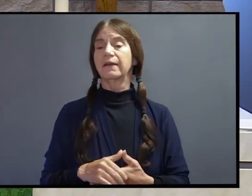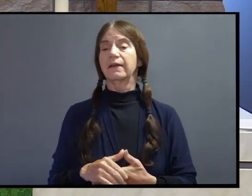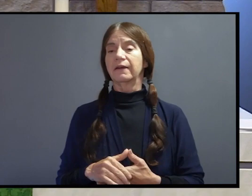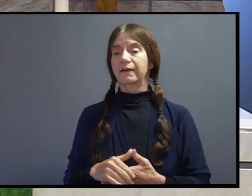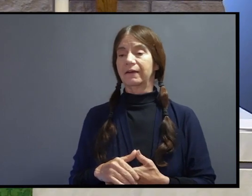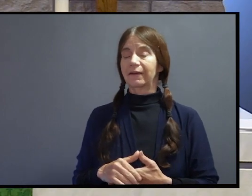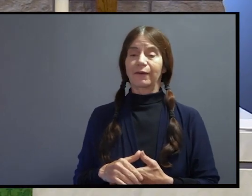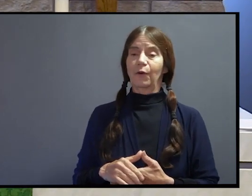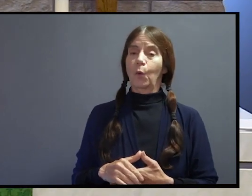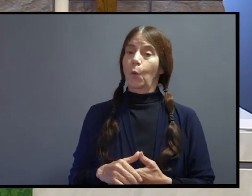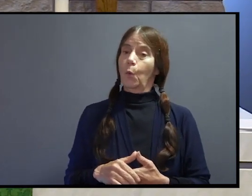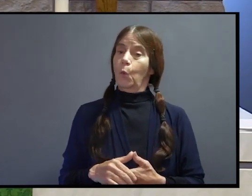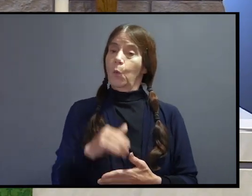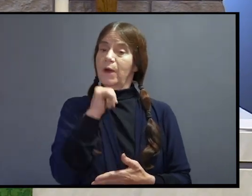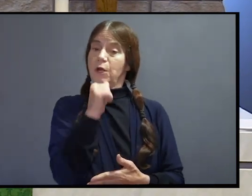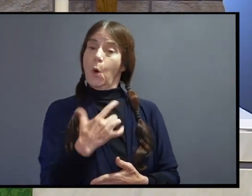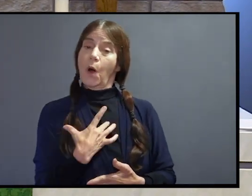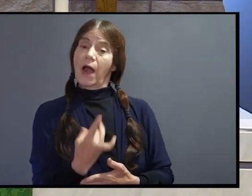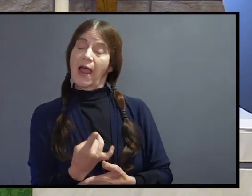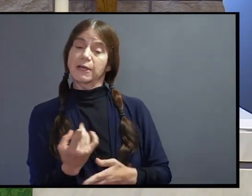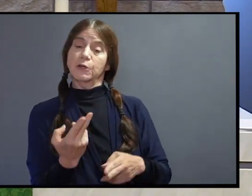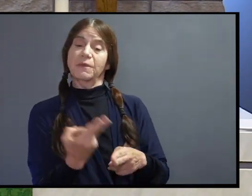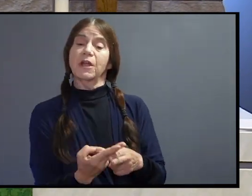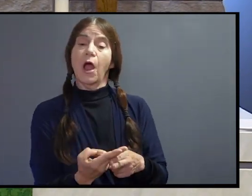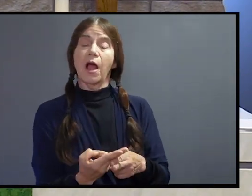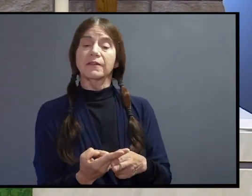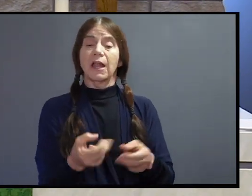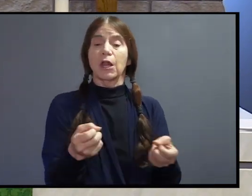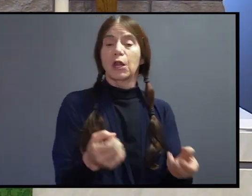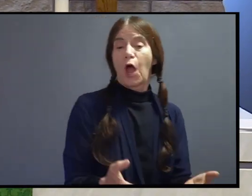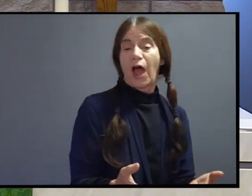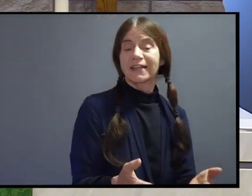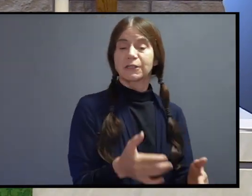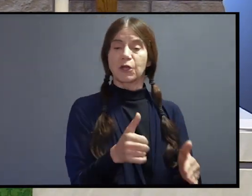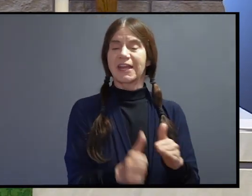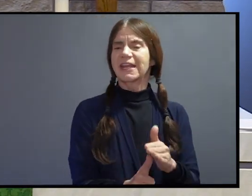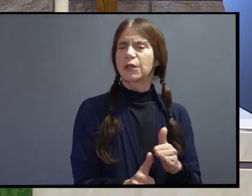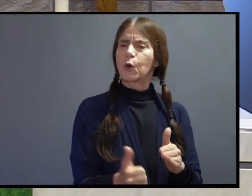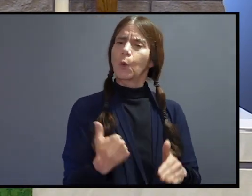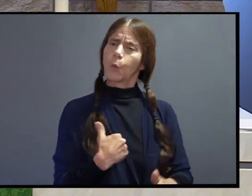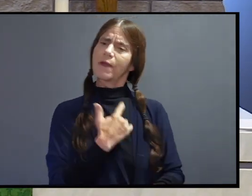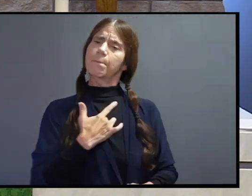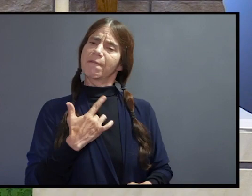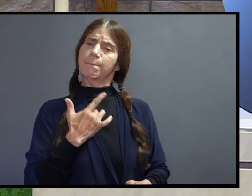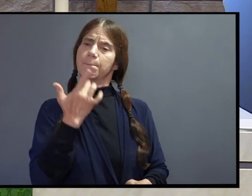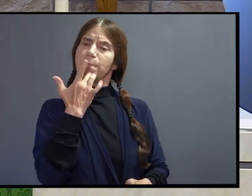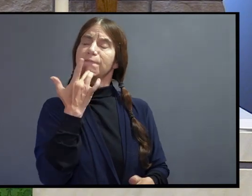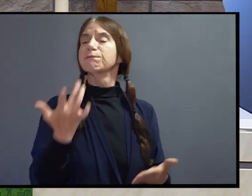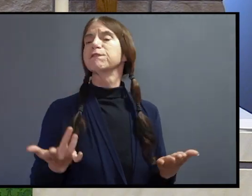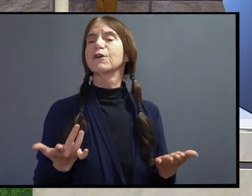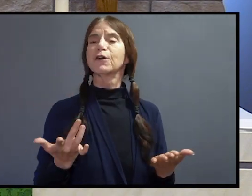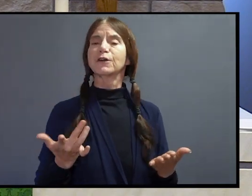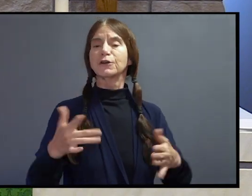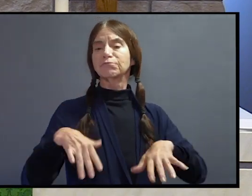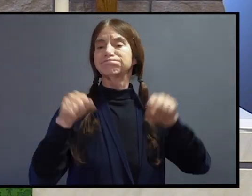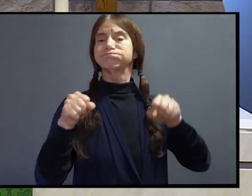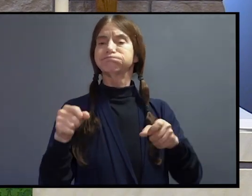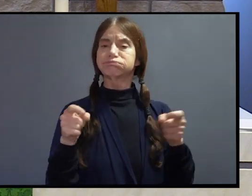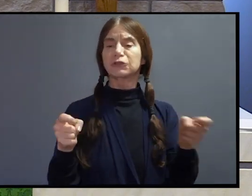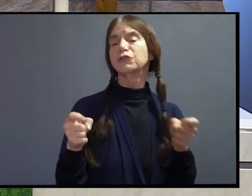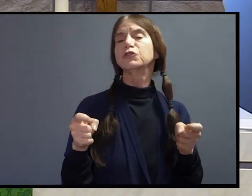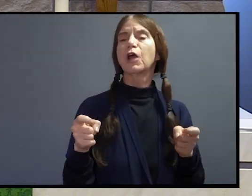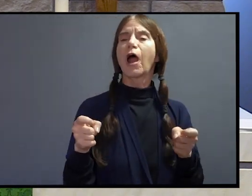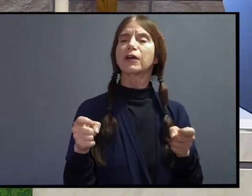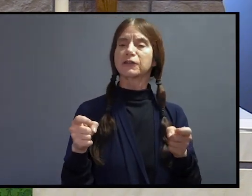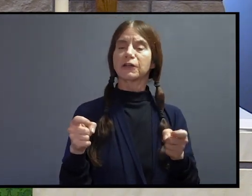like being lost ones or hidden. We like to be in charge. We like to have a hand in everything.